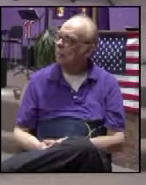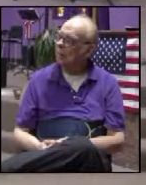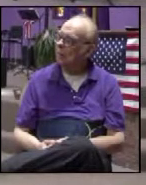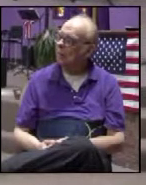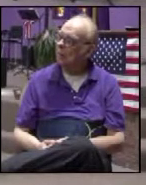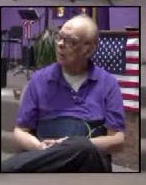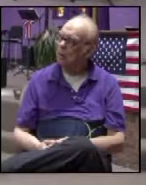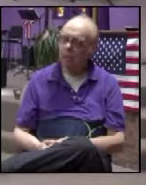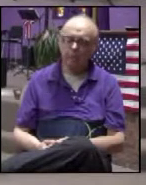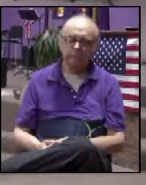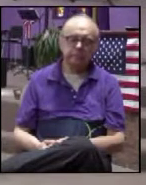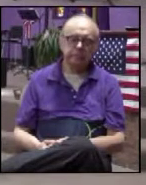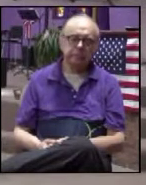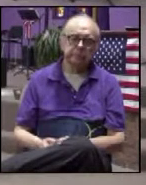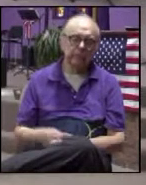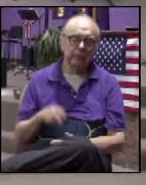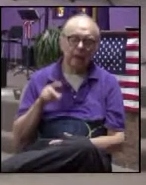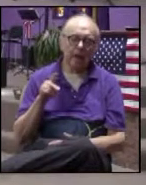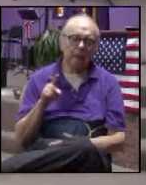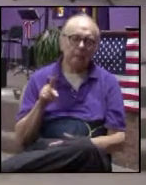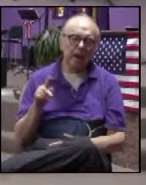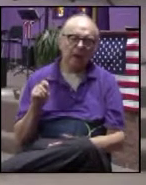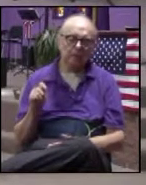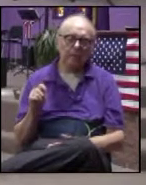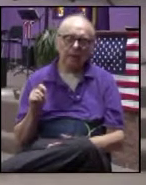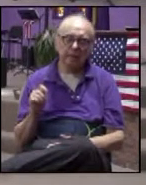It should be buried, it's buried in there.